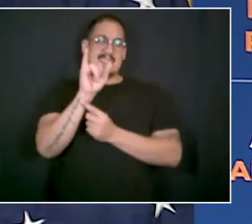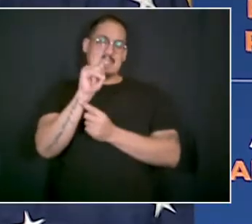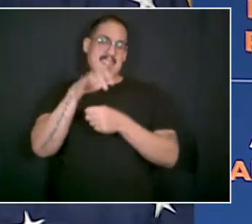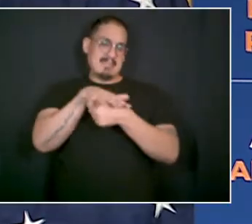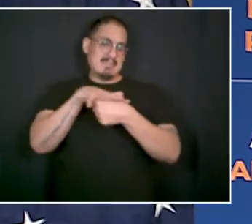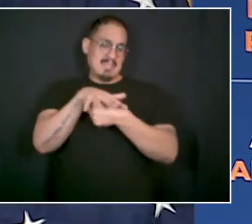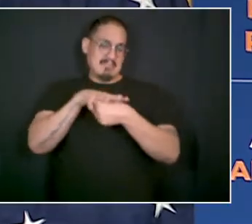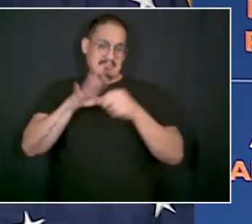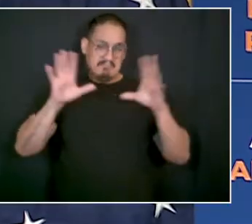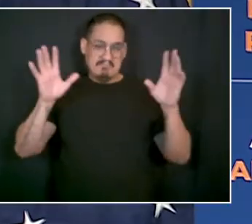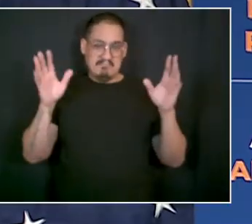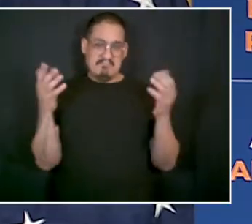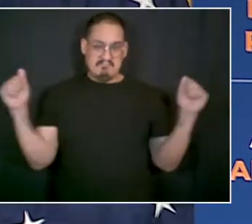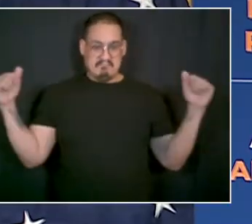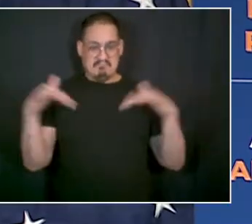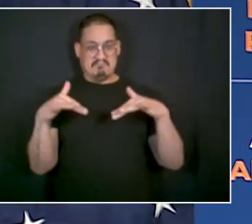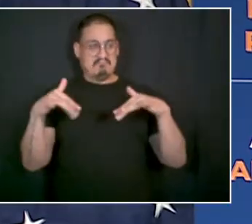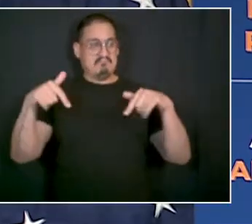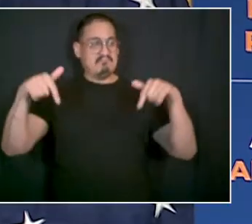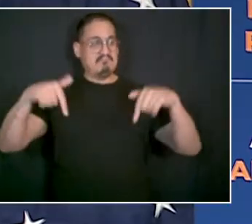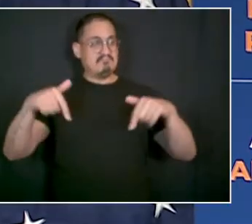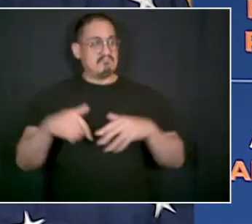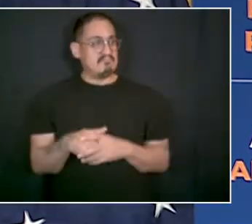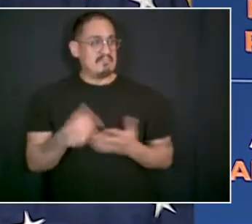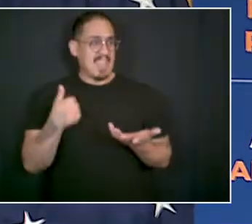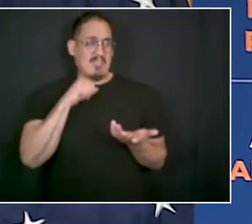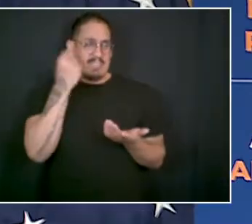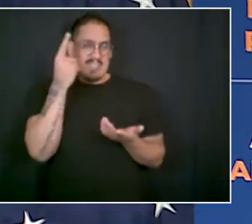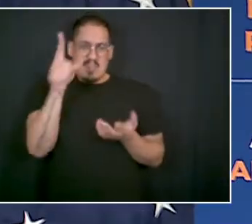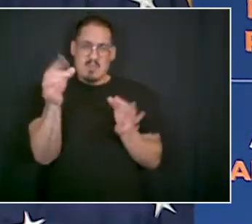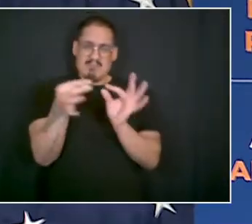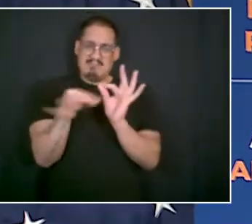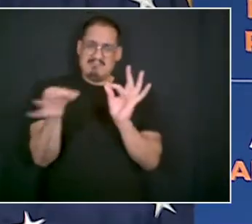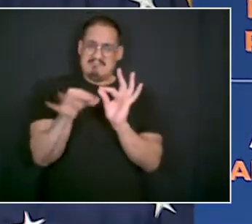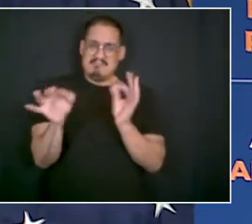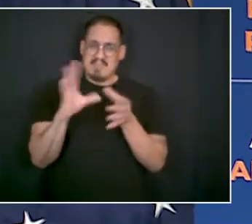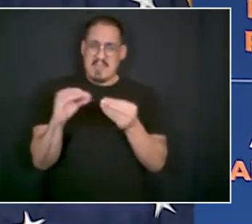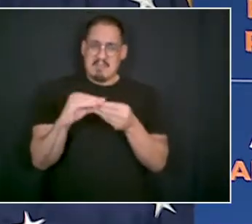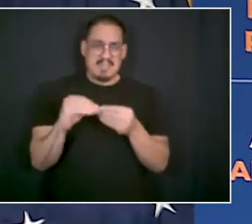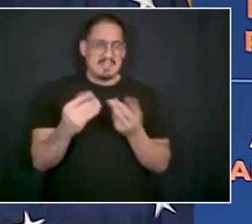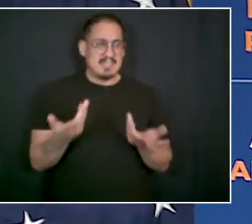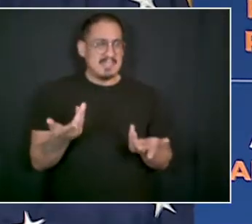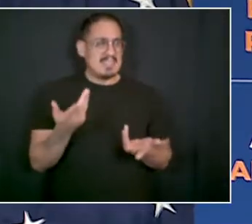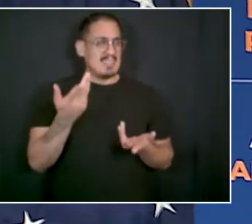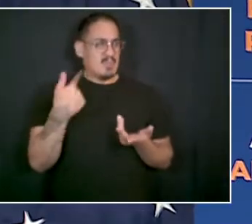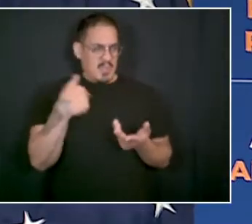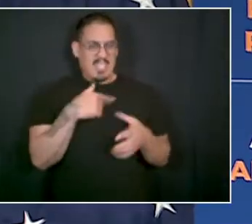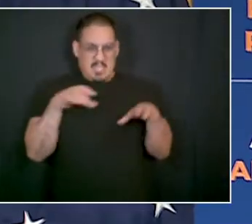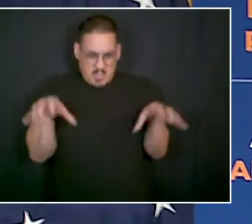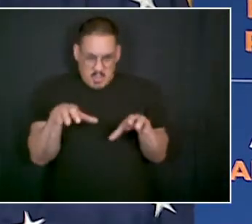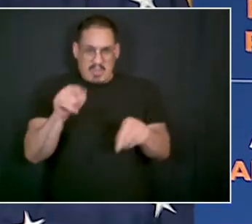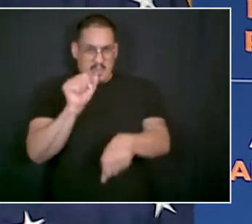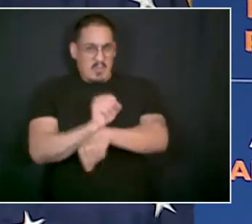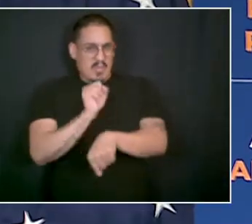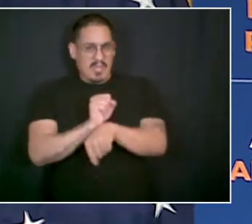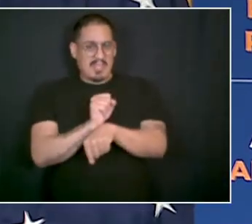we are afraid to do the things we were doing already. So if there's some factual information about